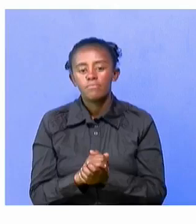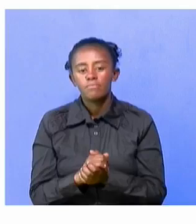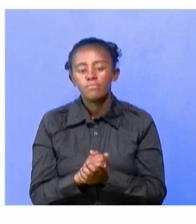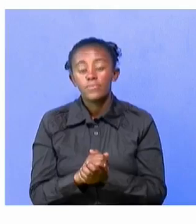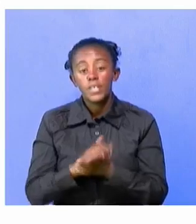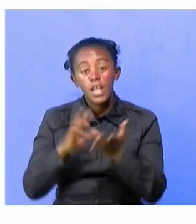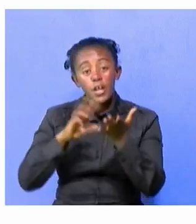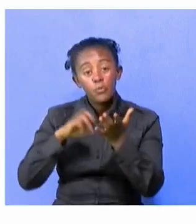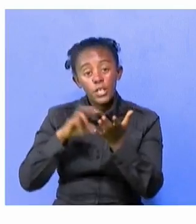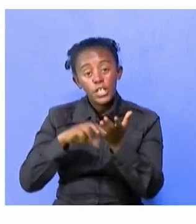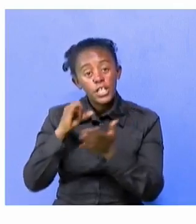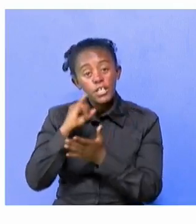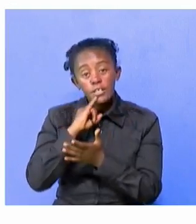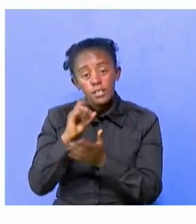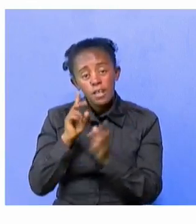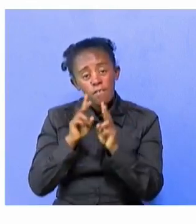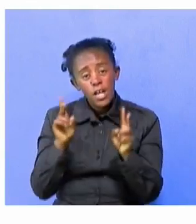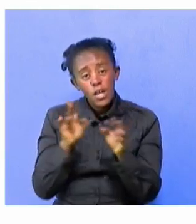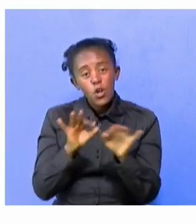important